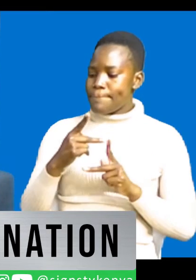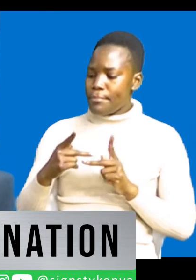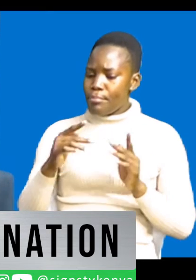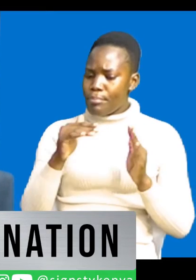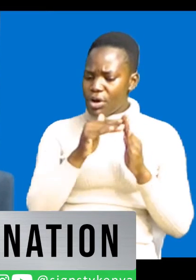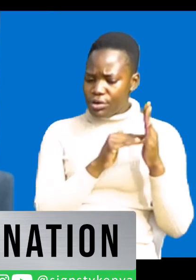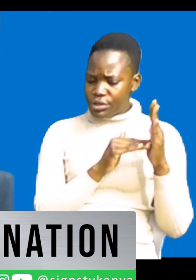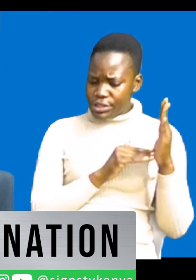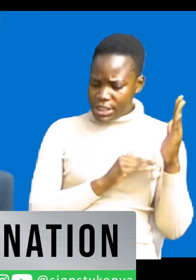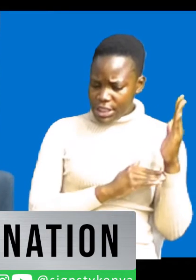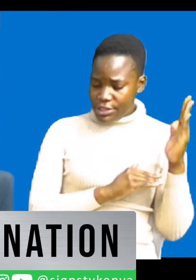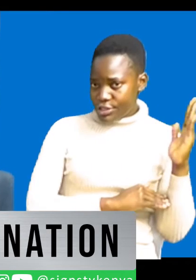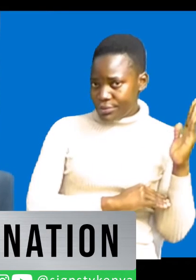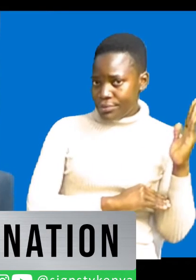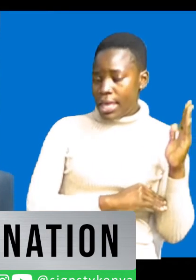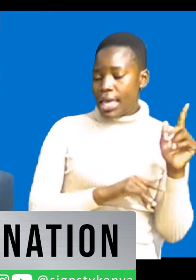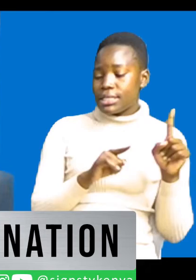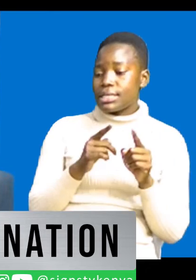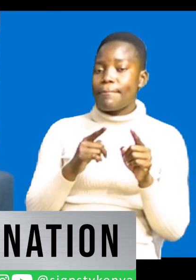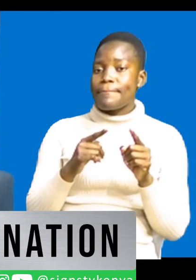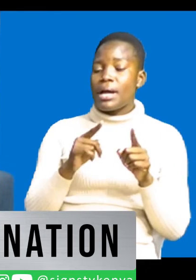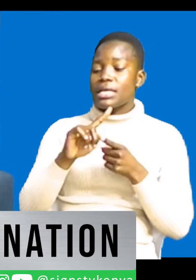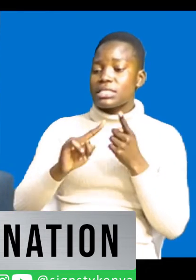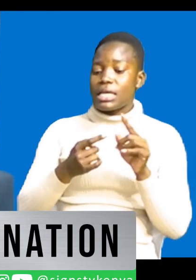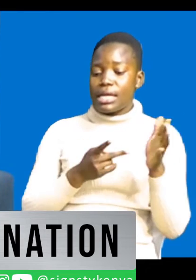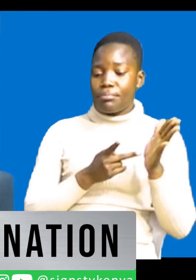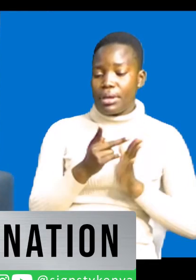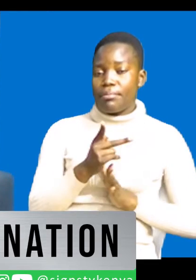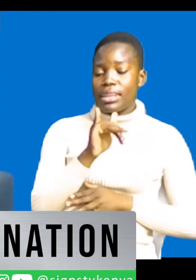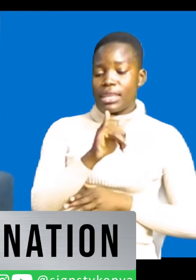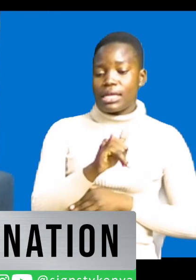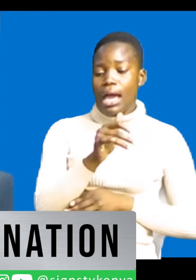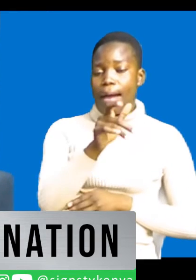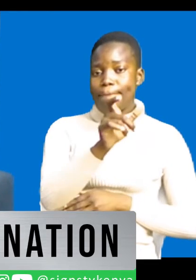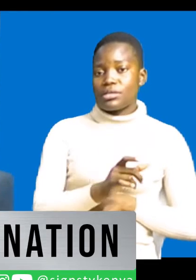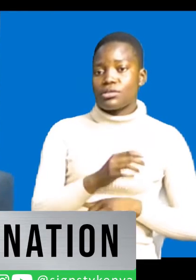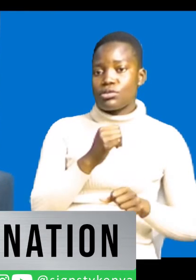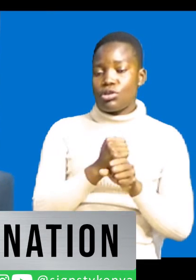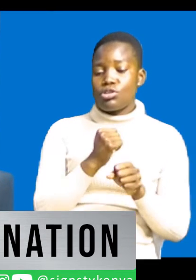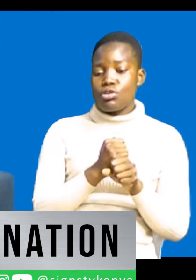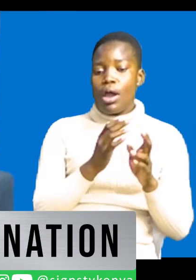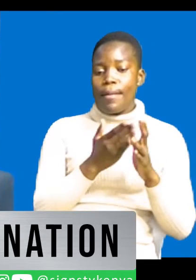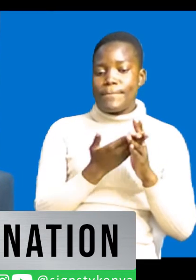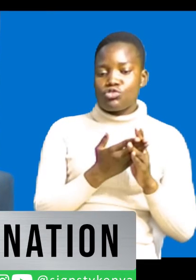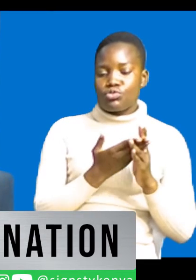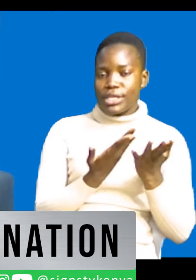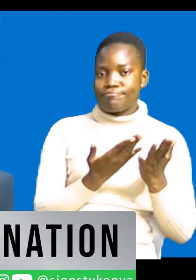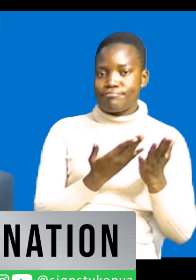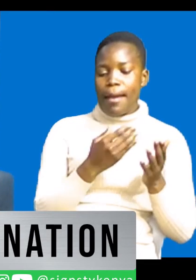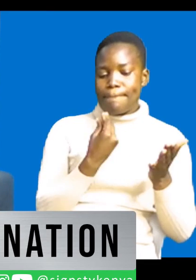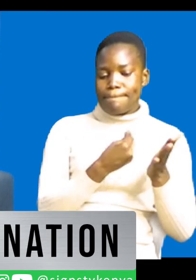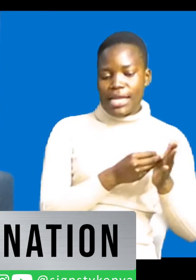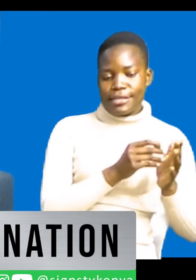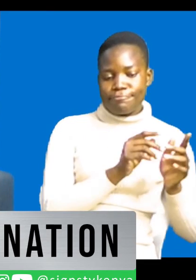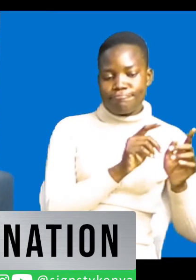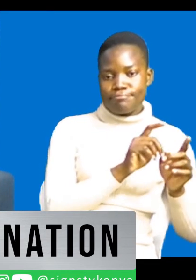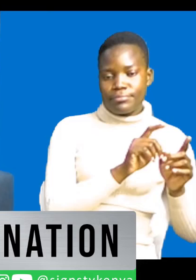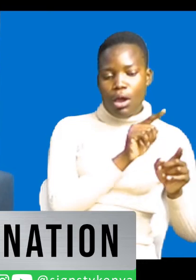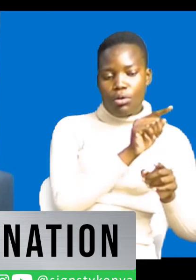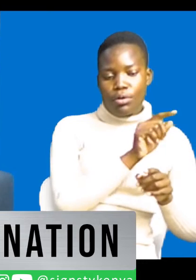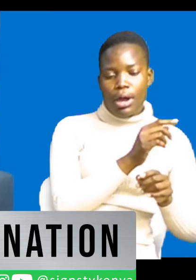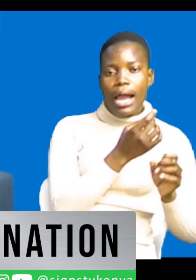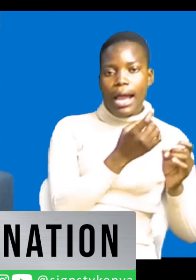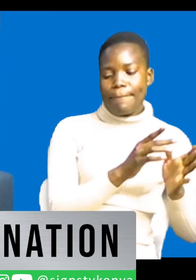a standard payment that someone should do between this bracket and this bracket, pay this bracket and